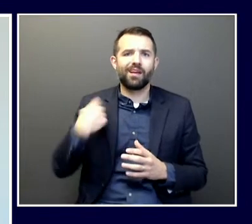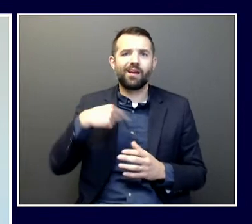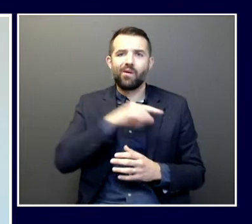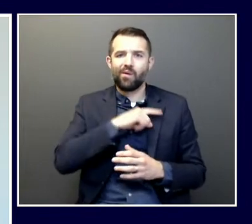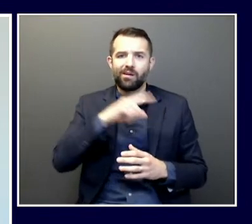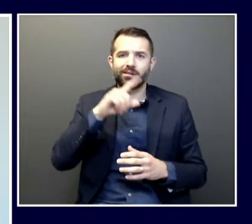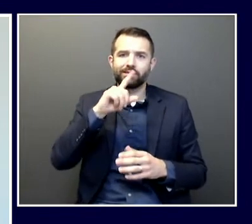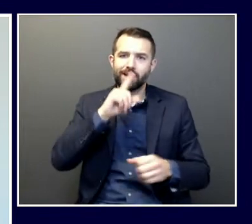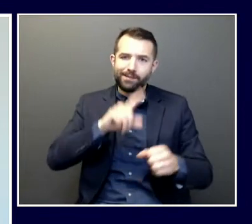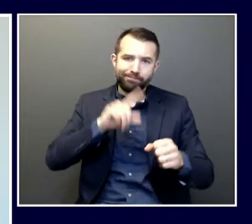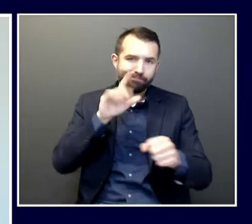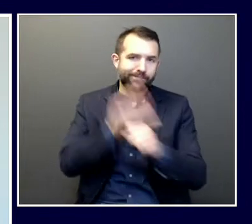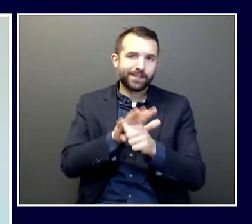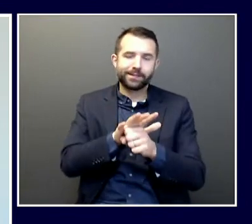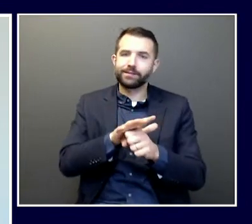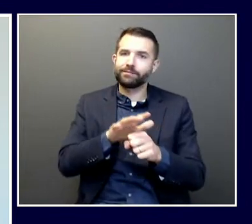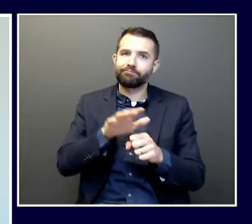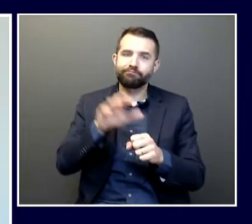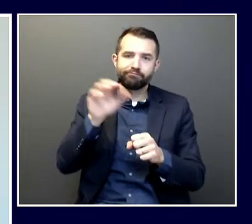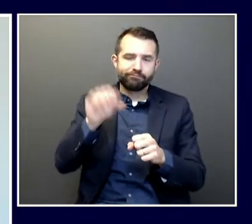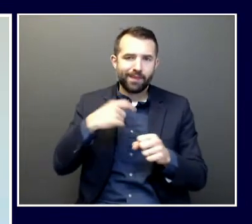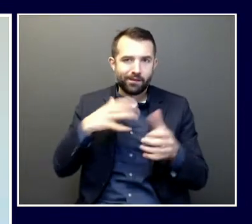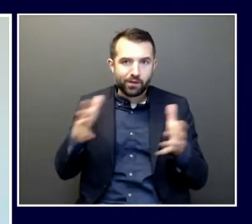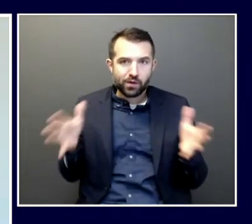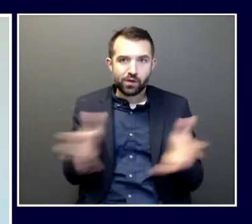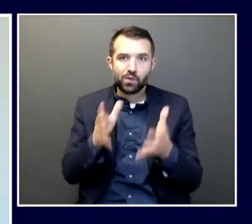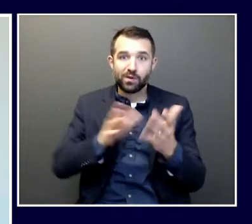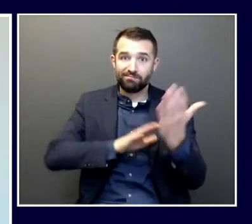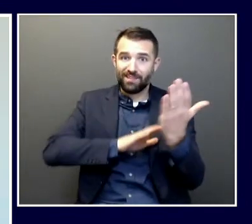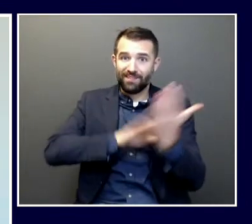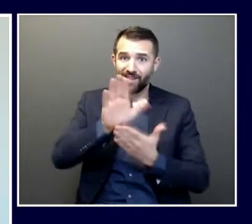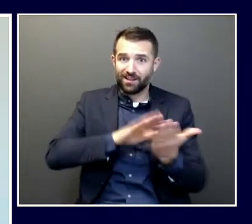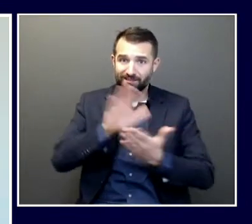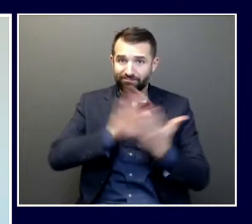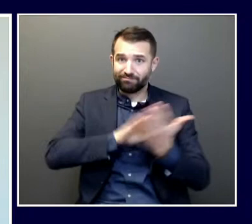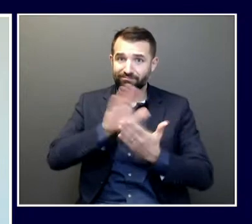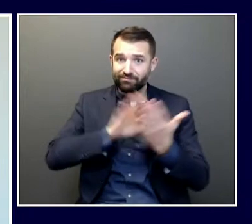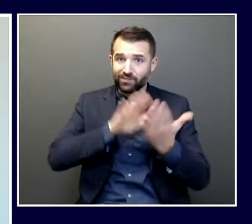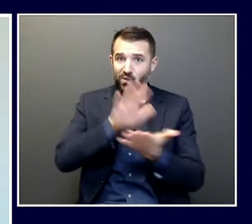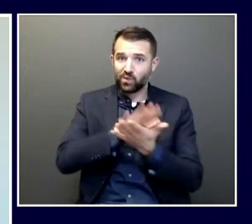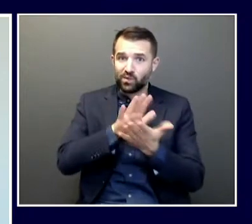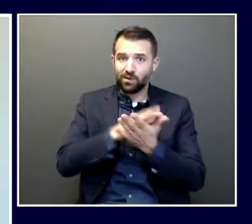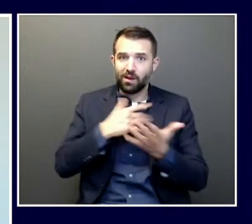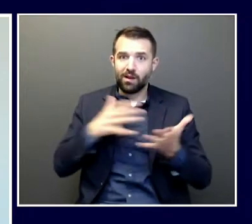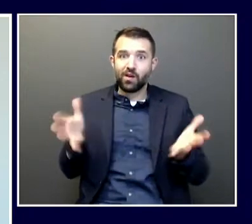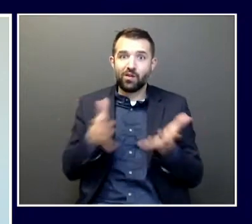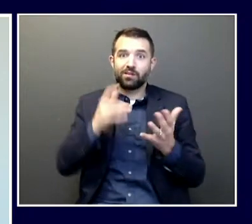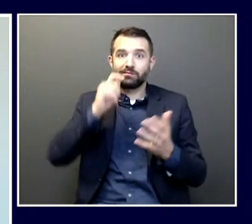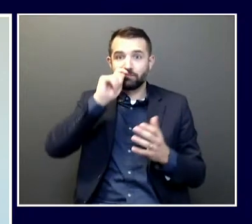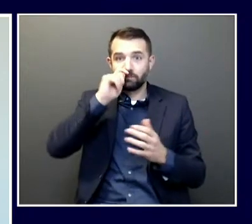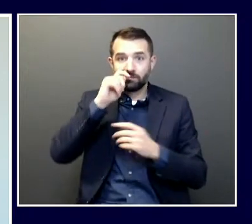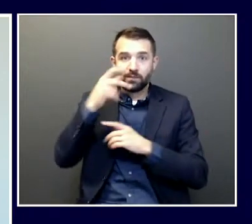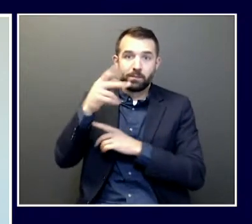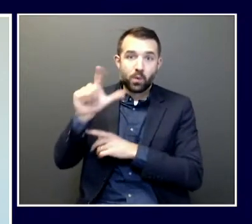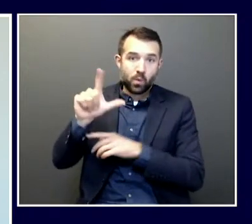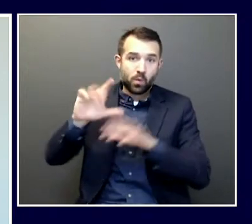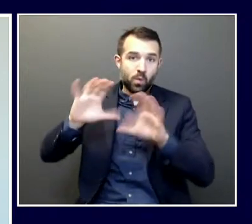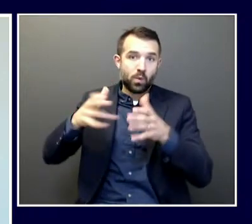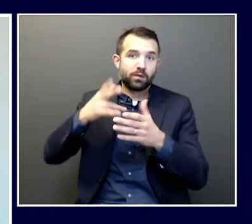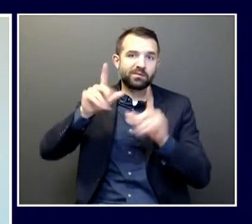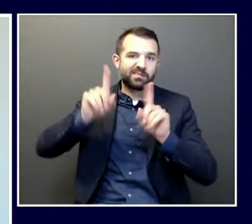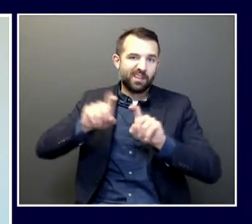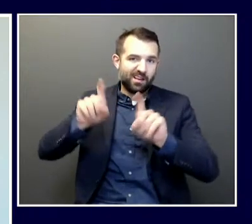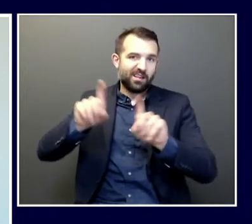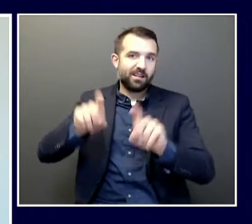in-person learning across the state of Maine. This is why we promoted pooled testing to any school that is interested in taking it up, why